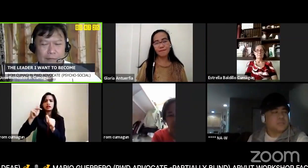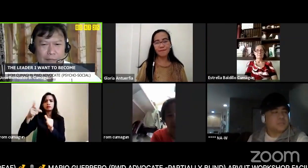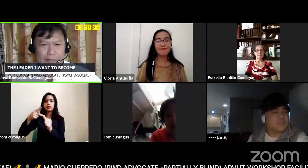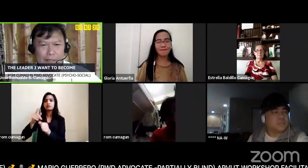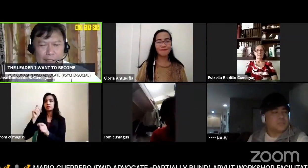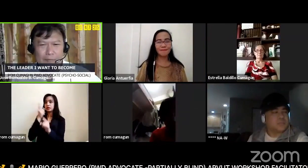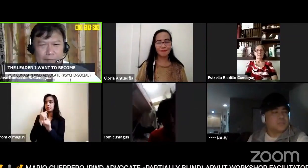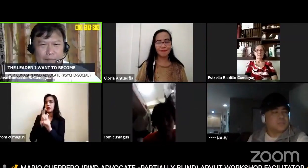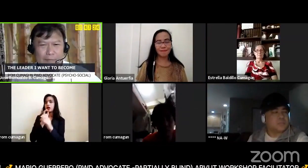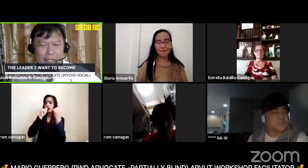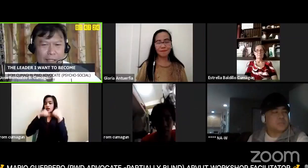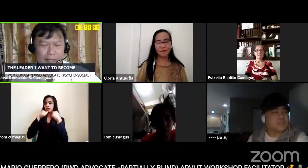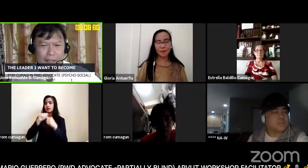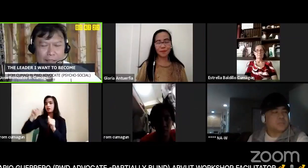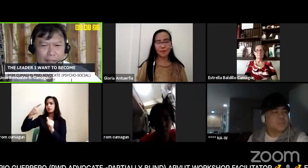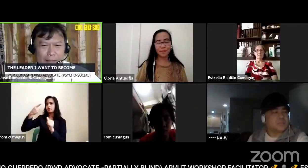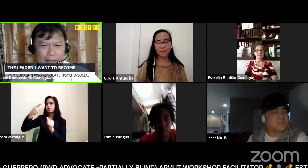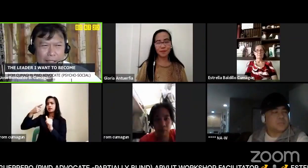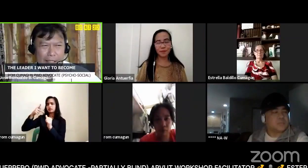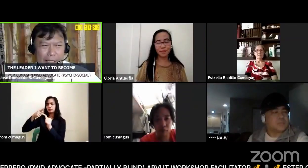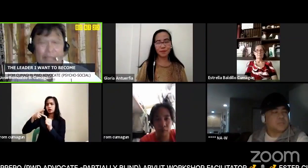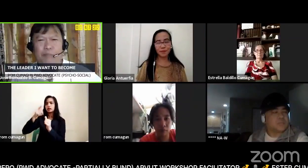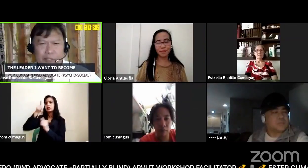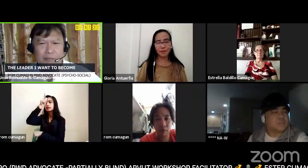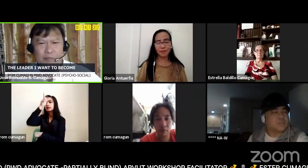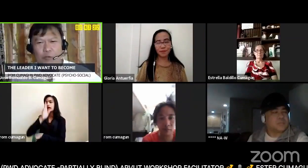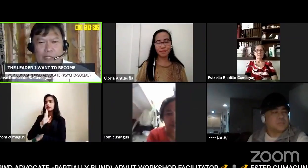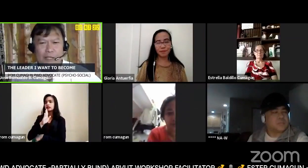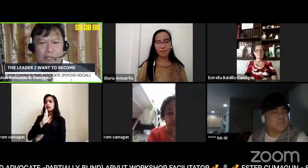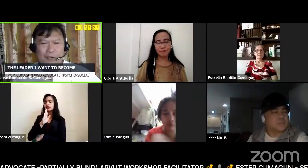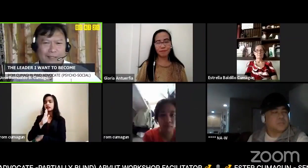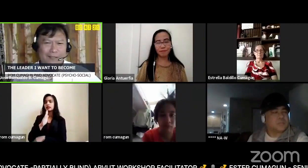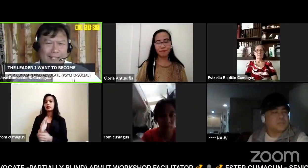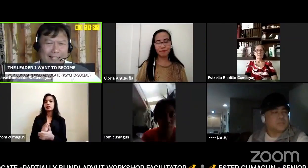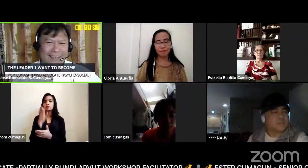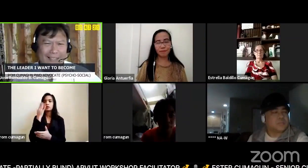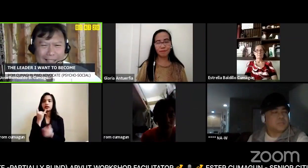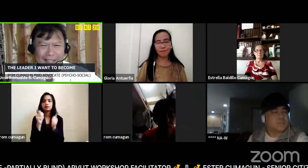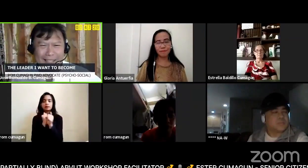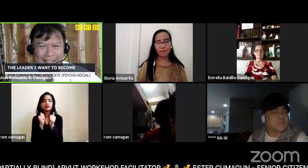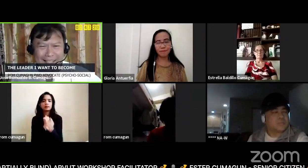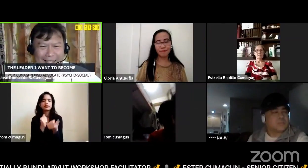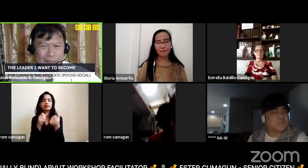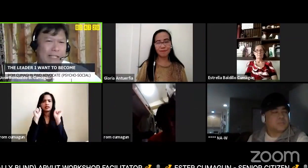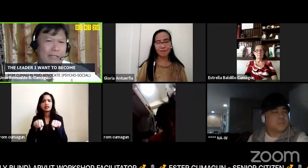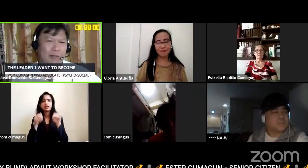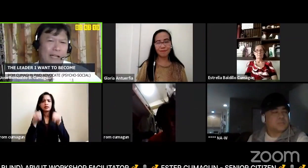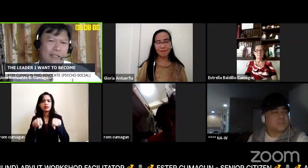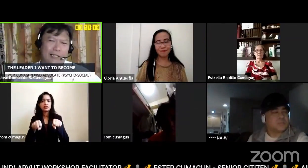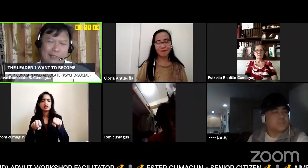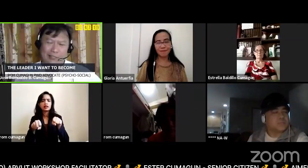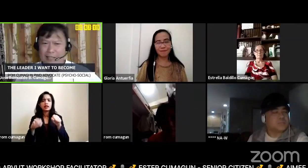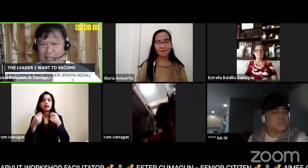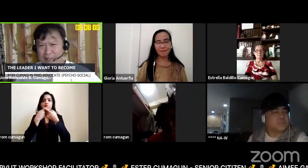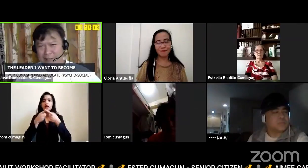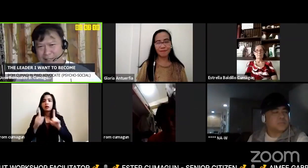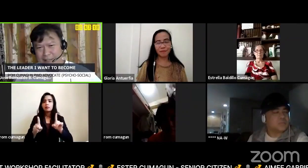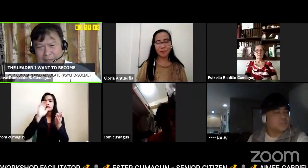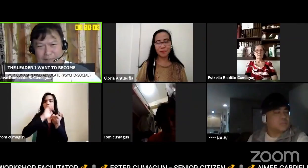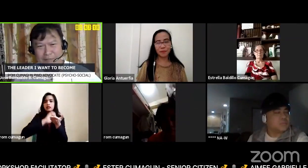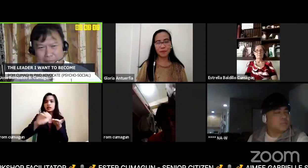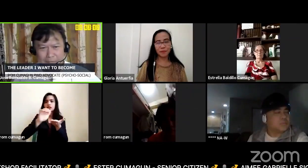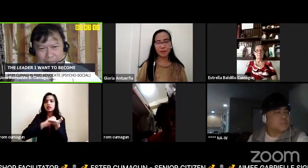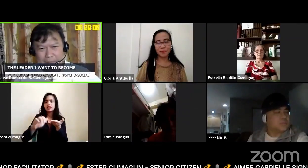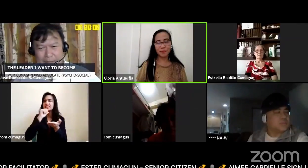God. I think in principle, we can all agree. But in practice, it's not